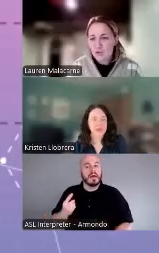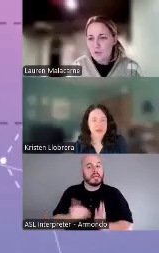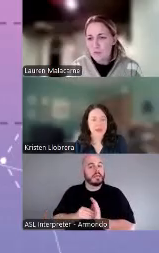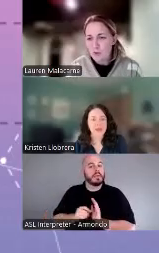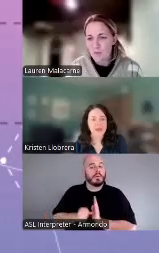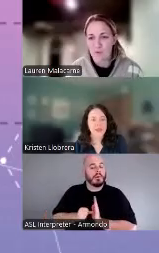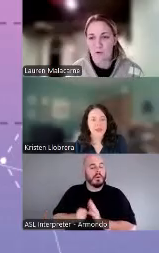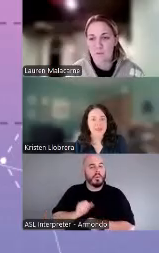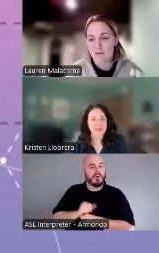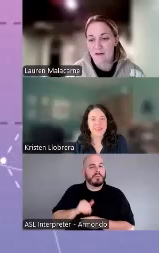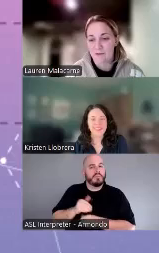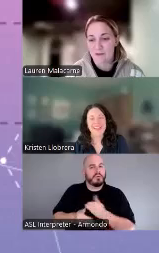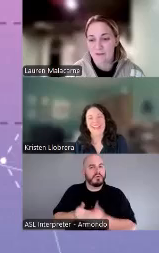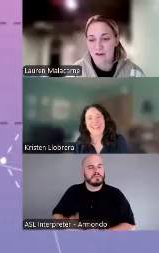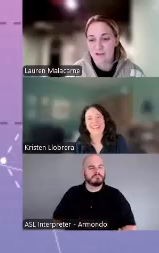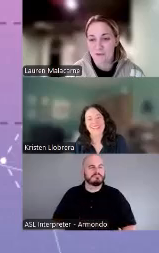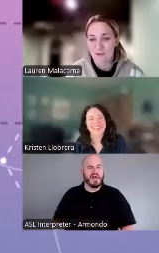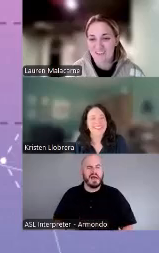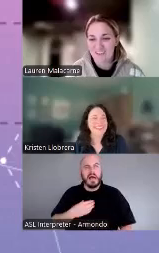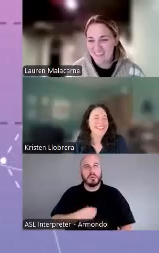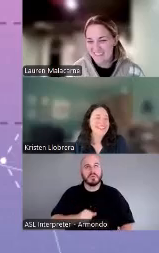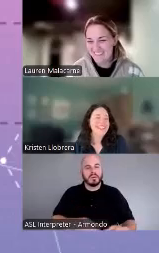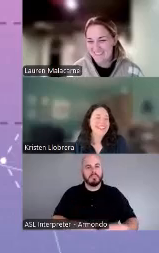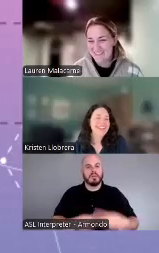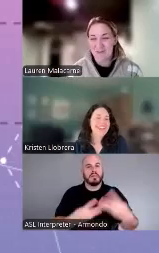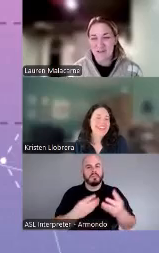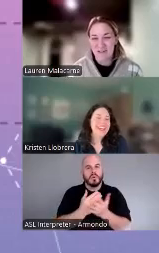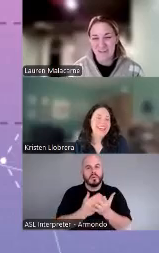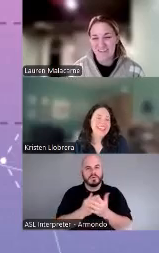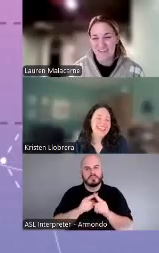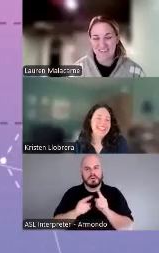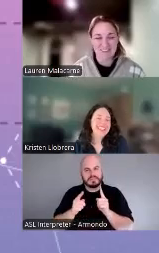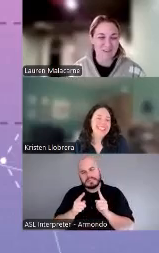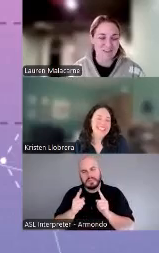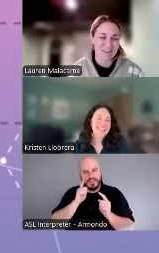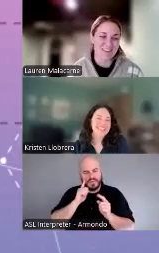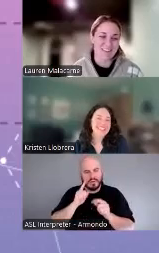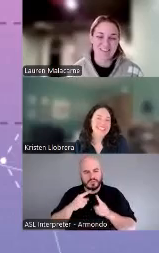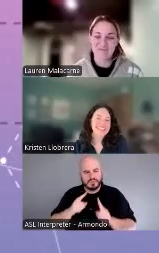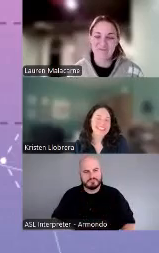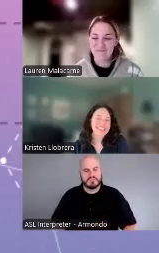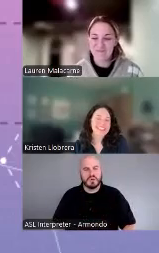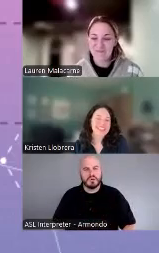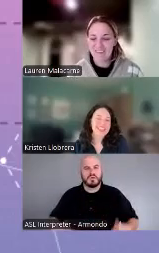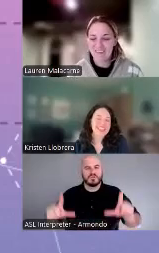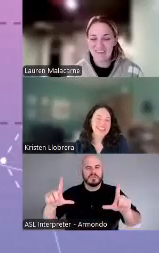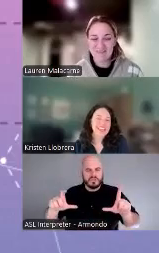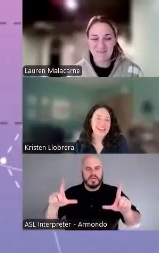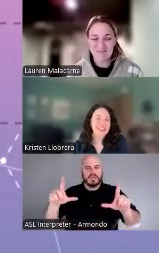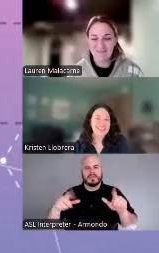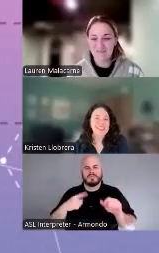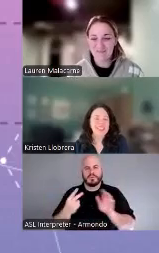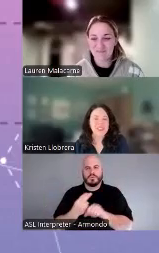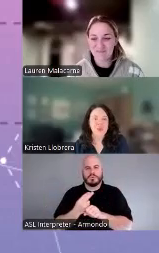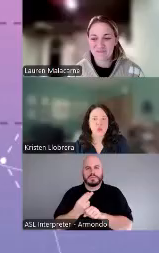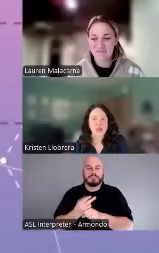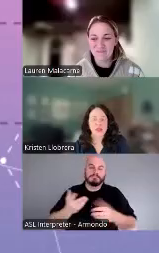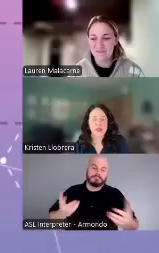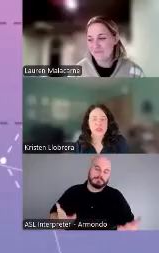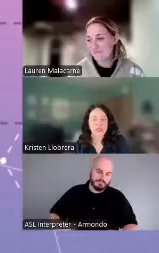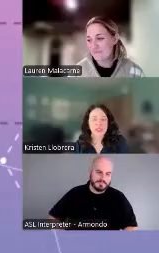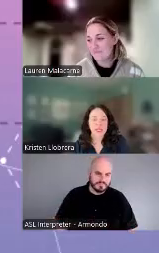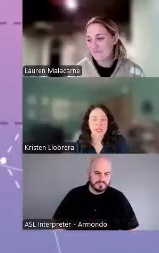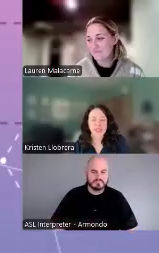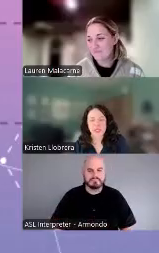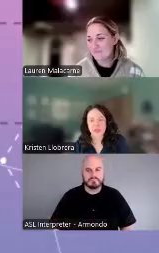I wish we could pull up the course, but I don't think it actually works. So screenshots it is. So this is what